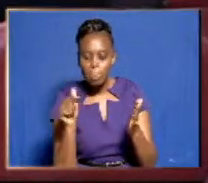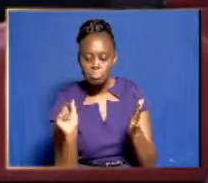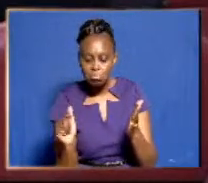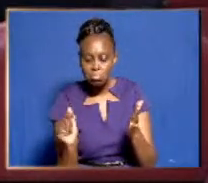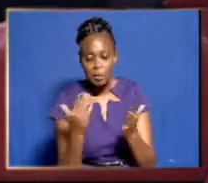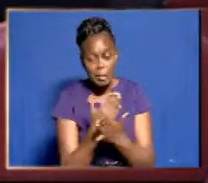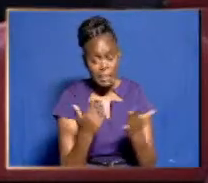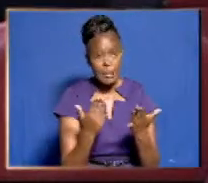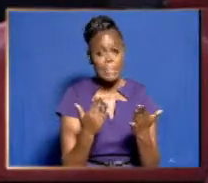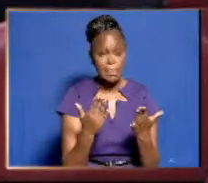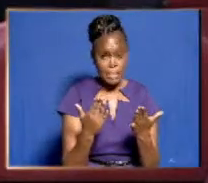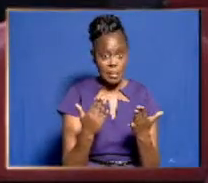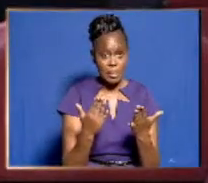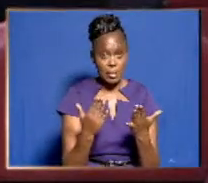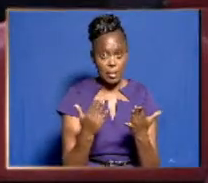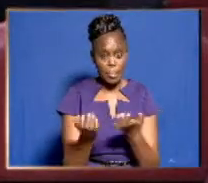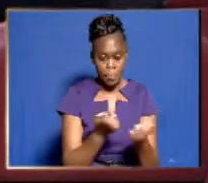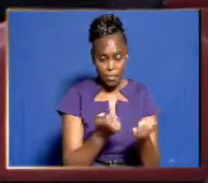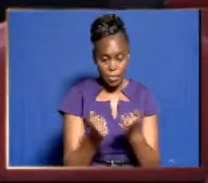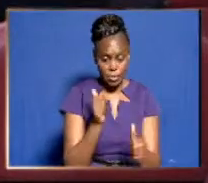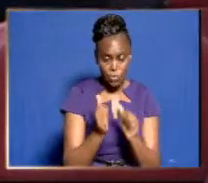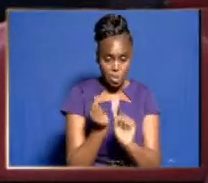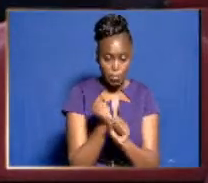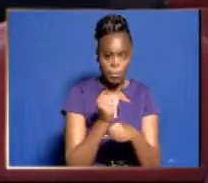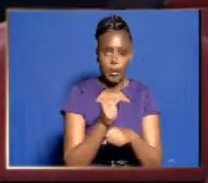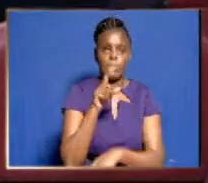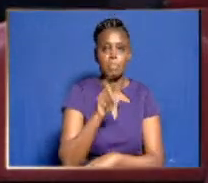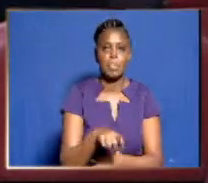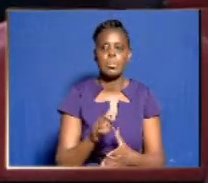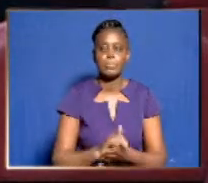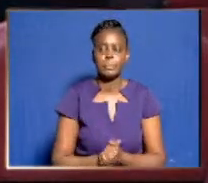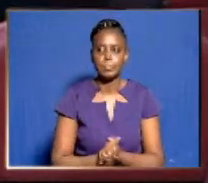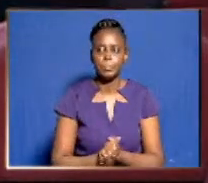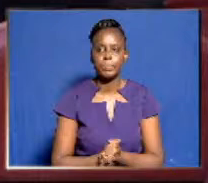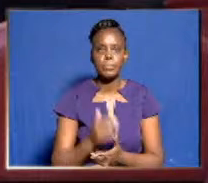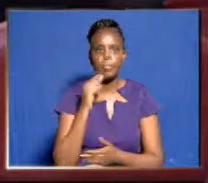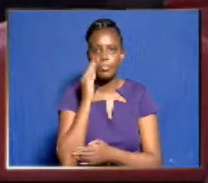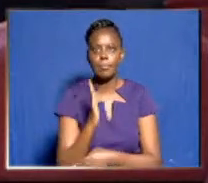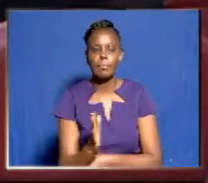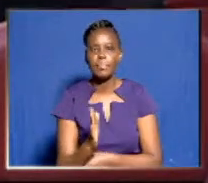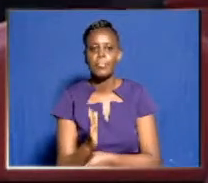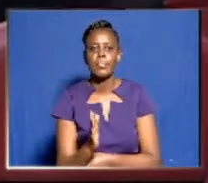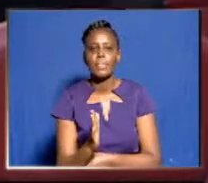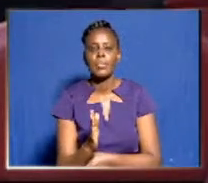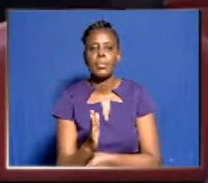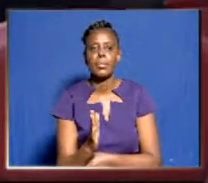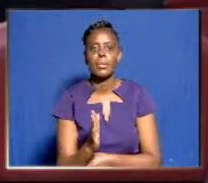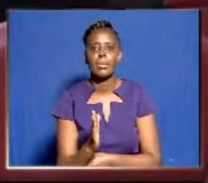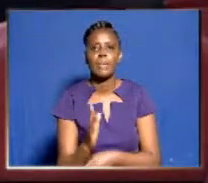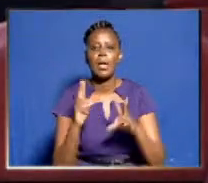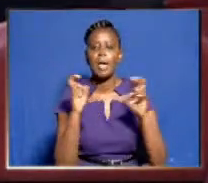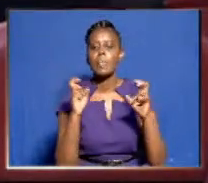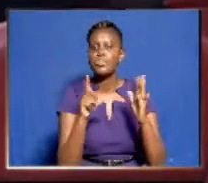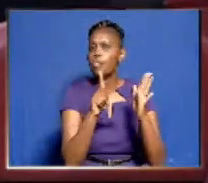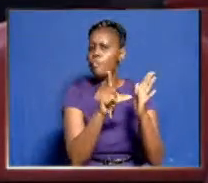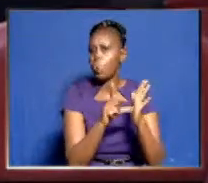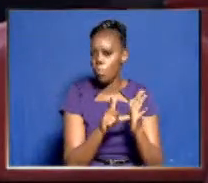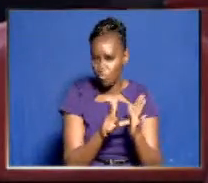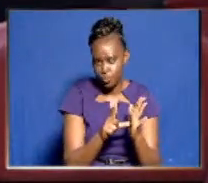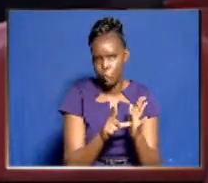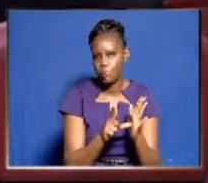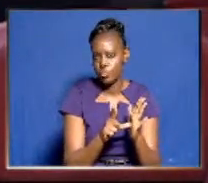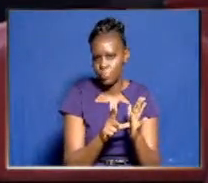some of the investments that we must make. Honorable Speaker, on the issue of debt, as